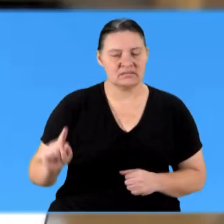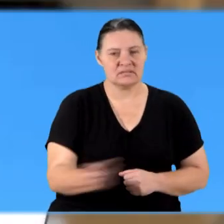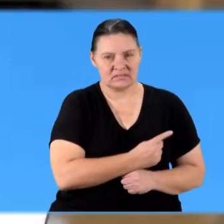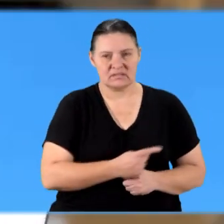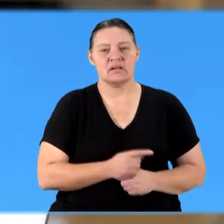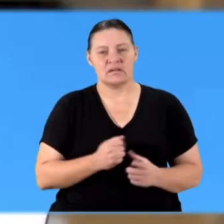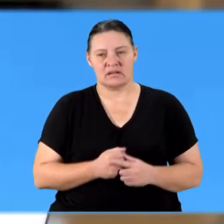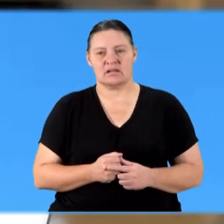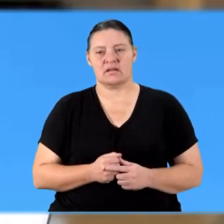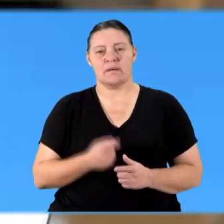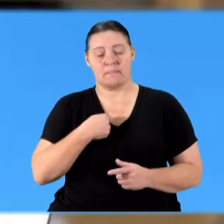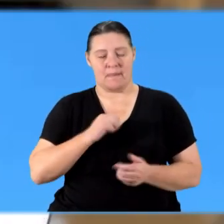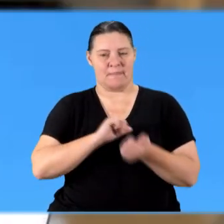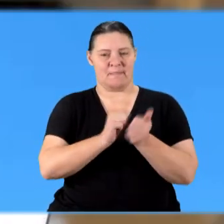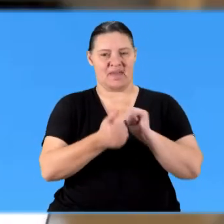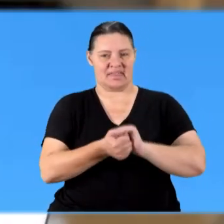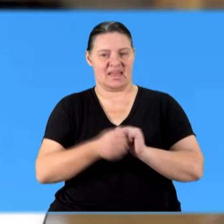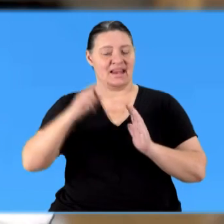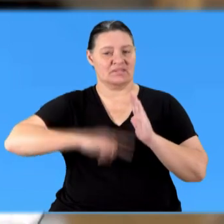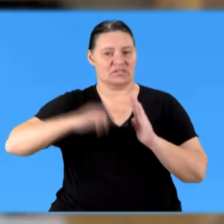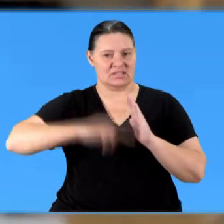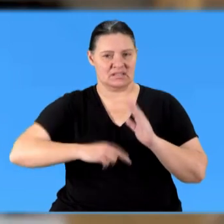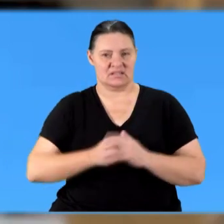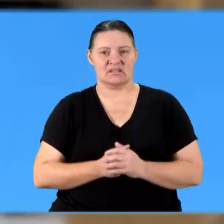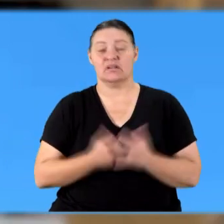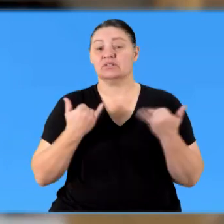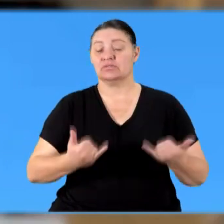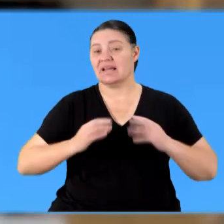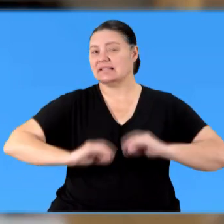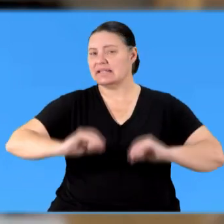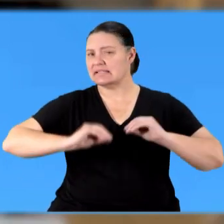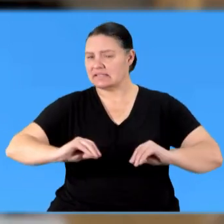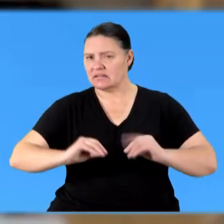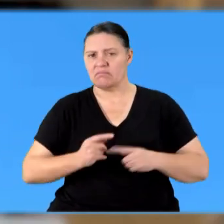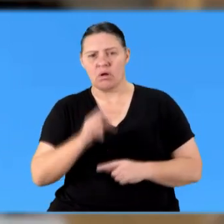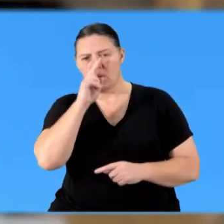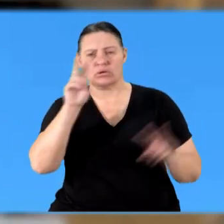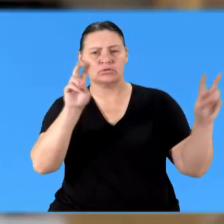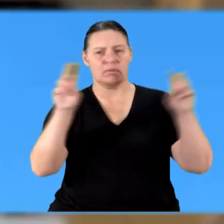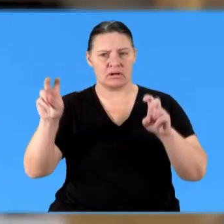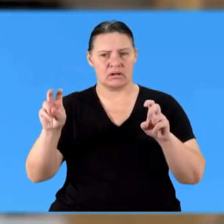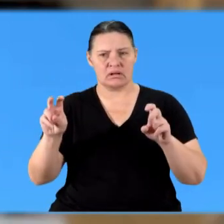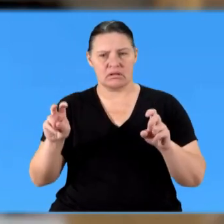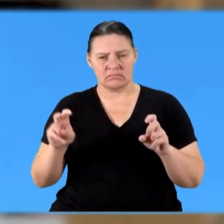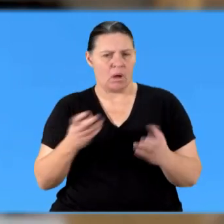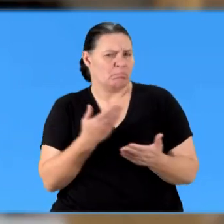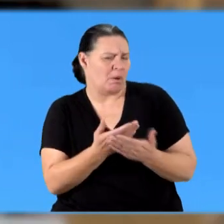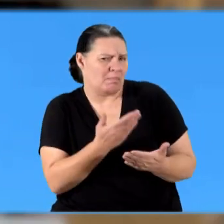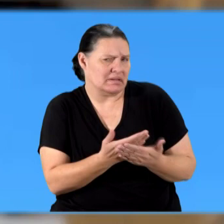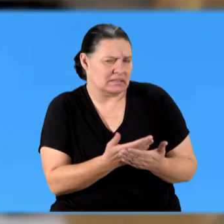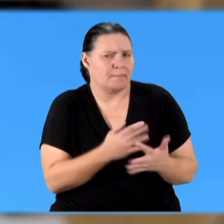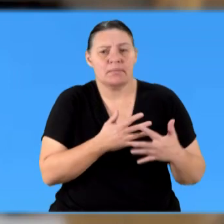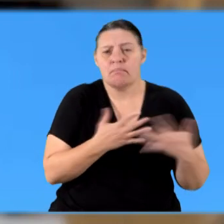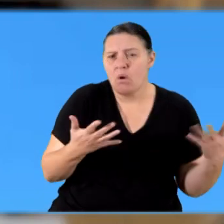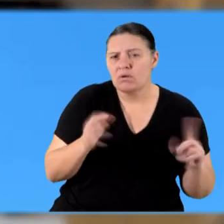to all our viewers out there. My name is Heinrich Neetling, and this is Mathematical Literacy. In today's lesson, we'll be looking at the topic